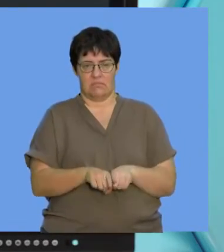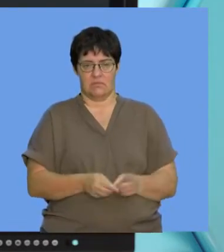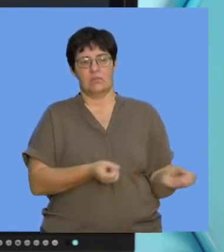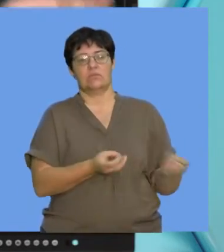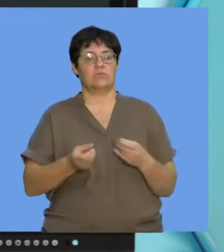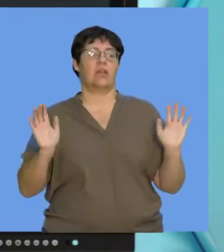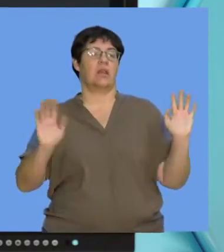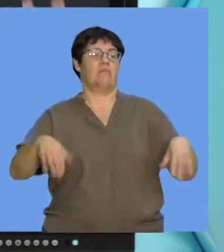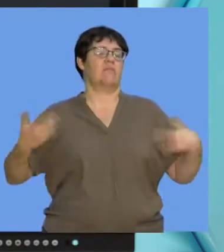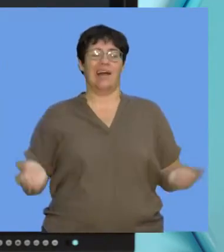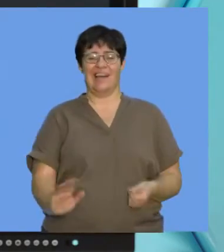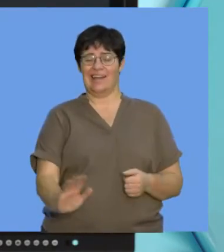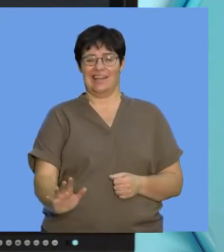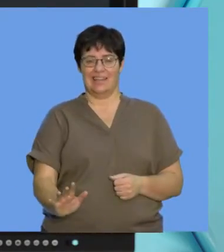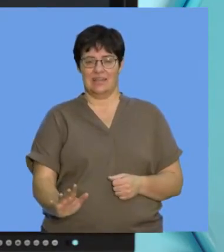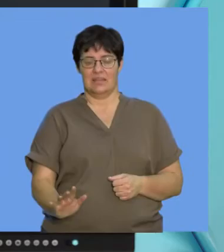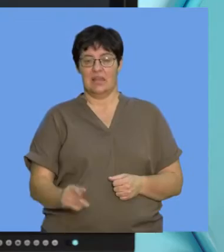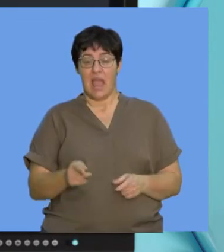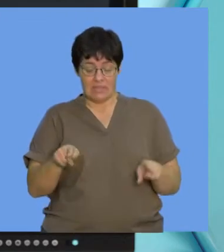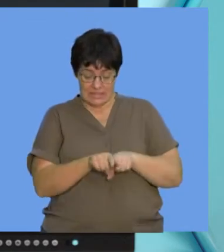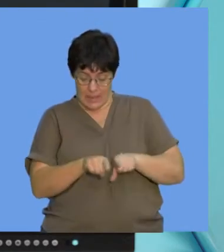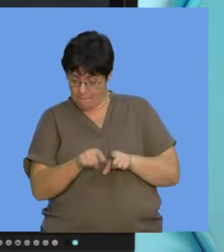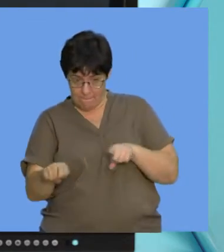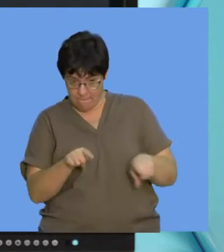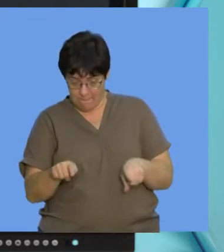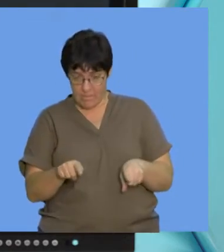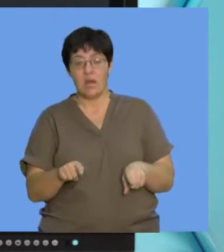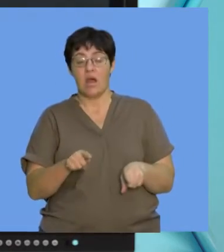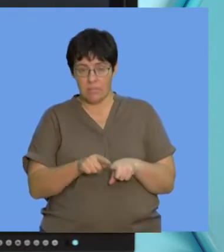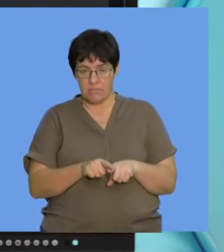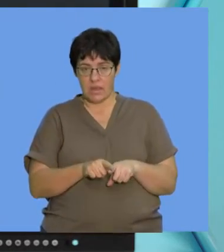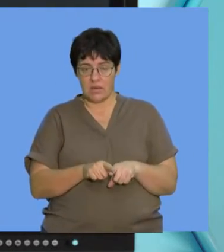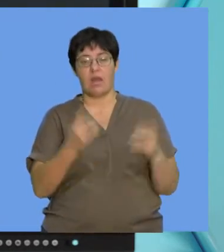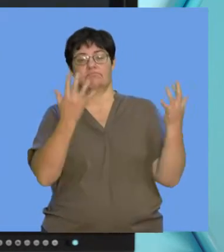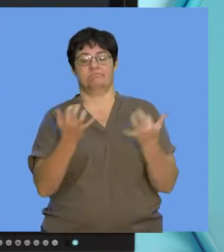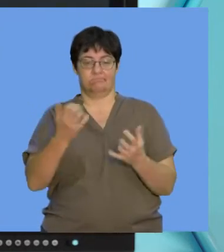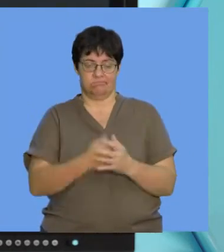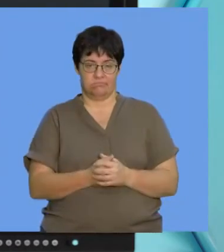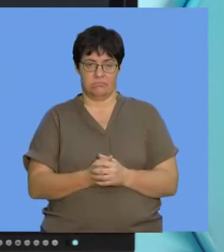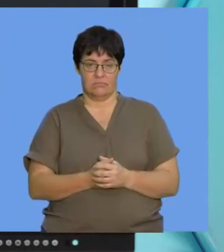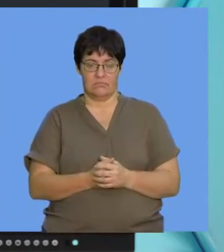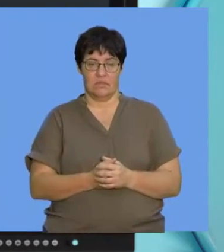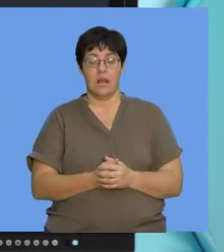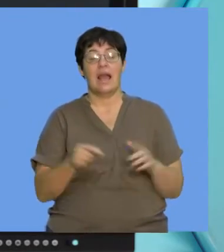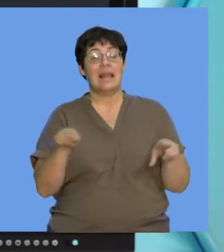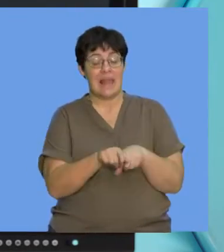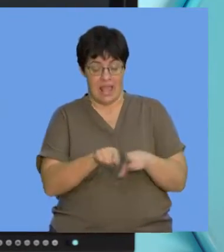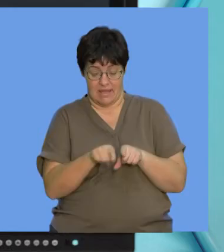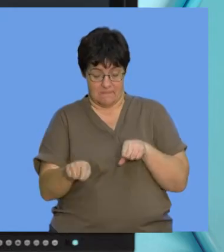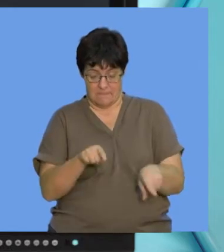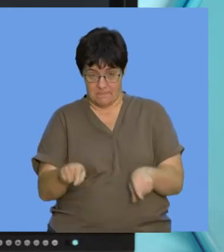Don't just distribute and leave it like that. If there are like terms, then work them out. Also, on the note of like